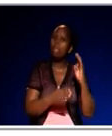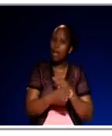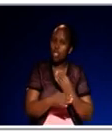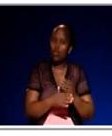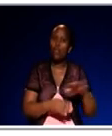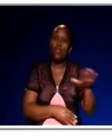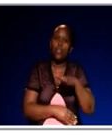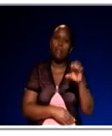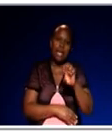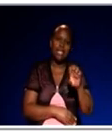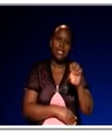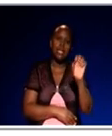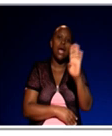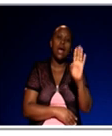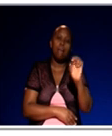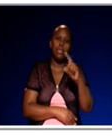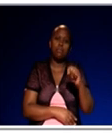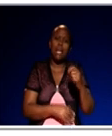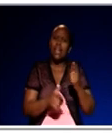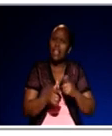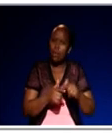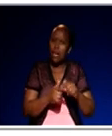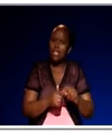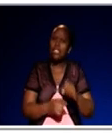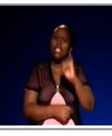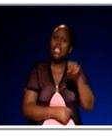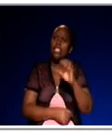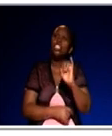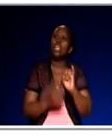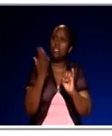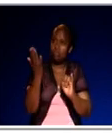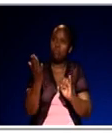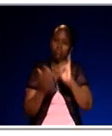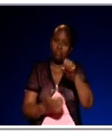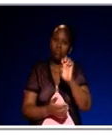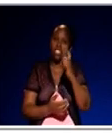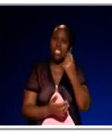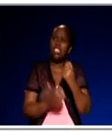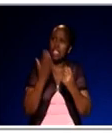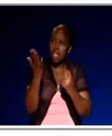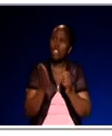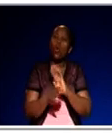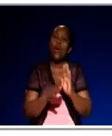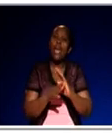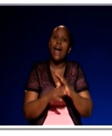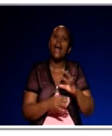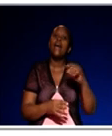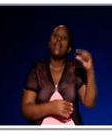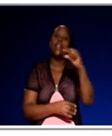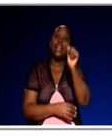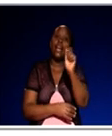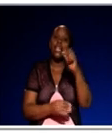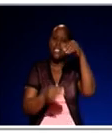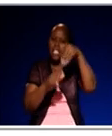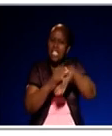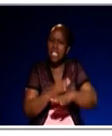of the base plates. The other one is the jet, and that is the hole through which the laboratory gases enters